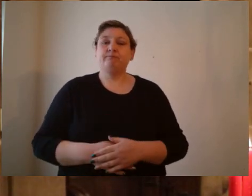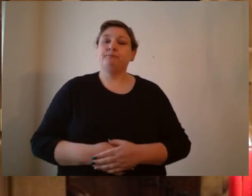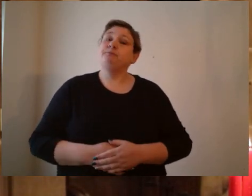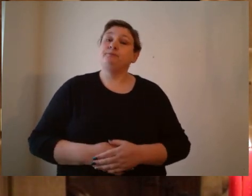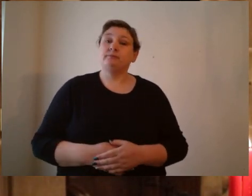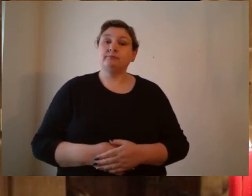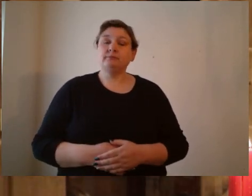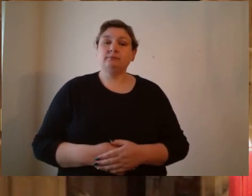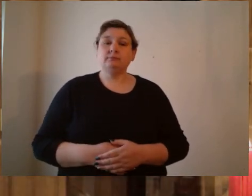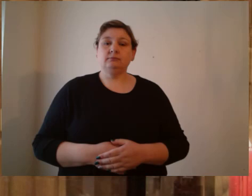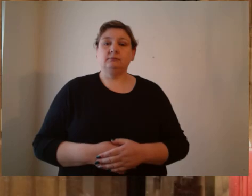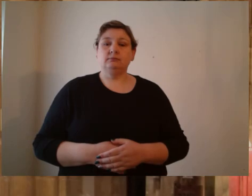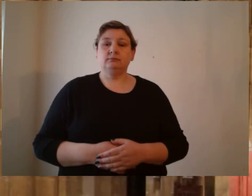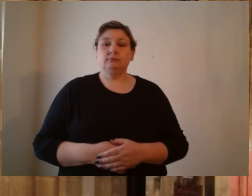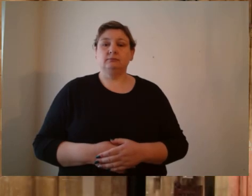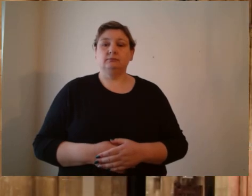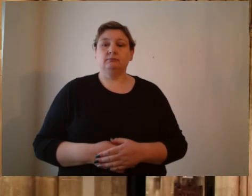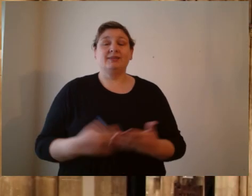Amen.